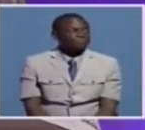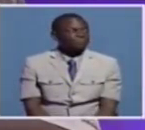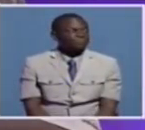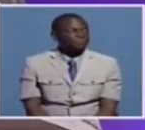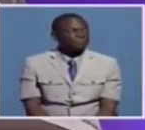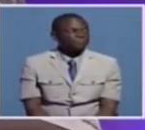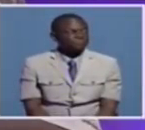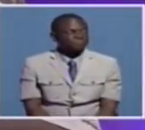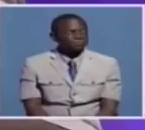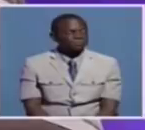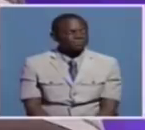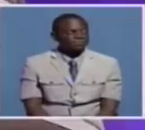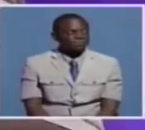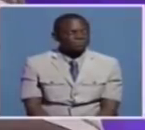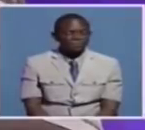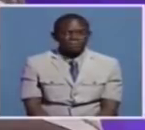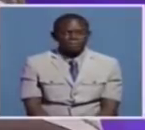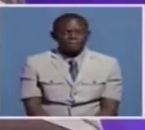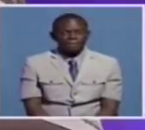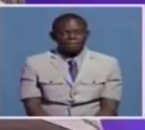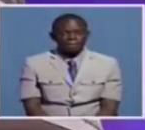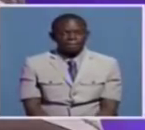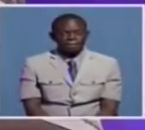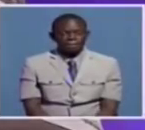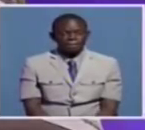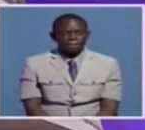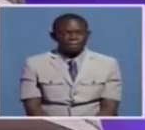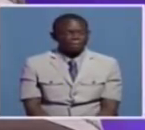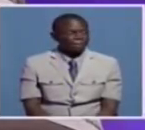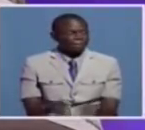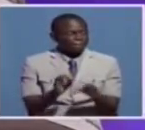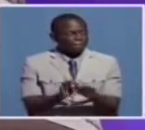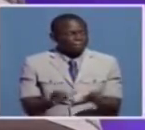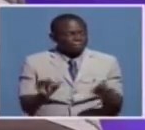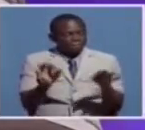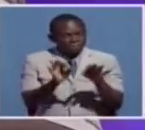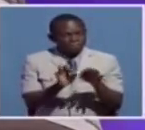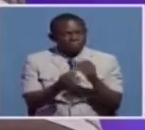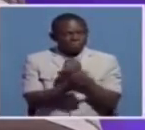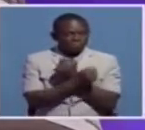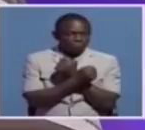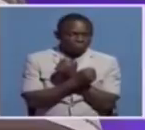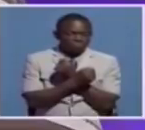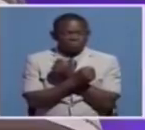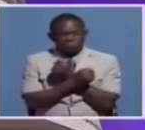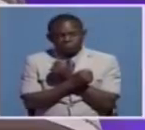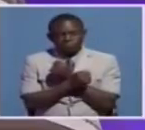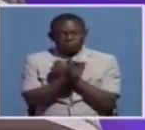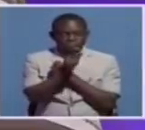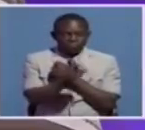the question of loving your fellow human beings, the question of respecting